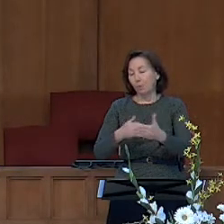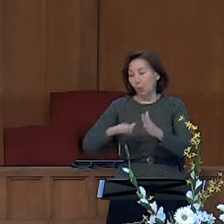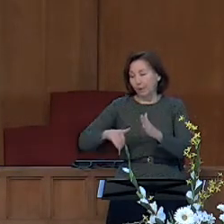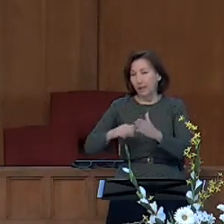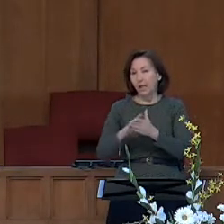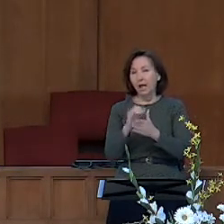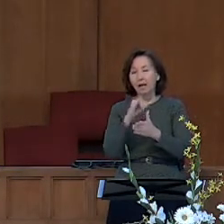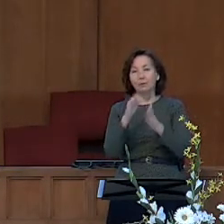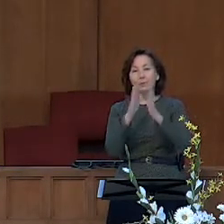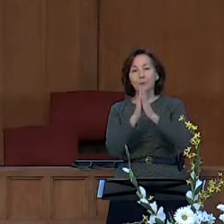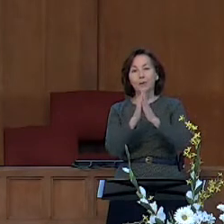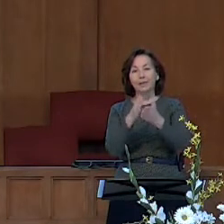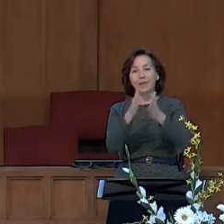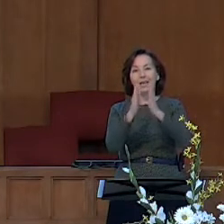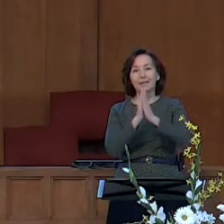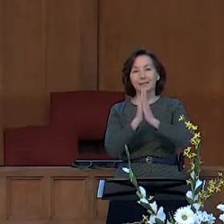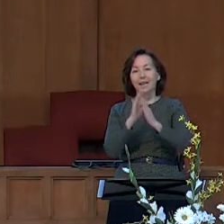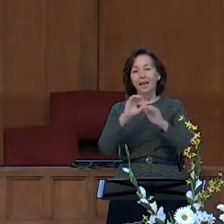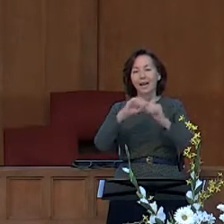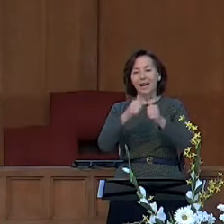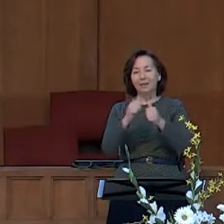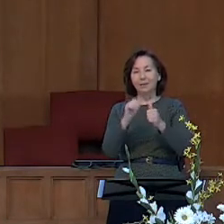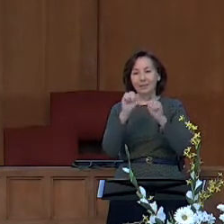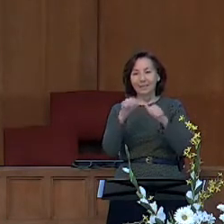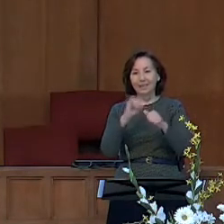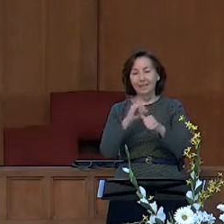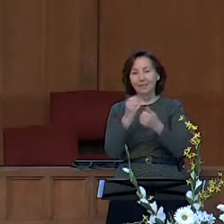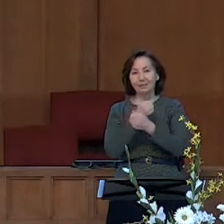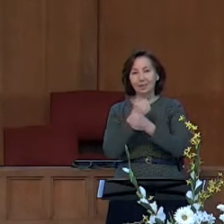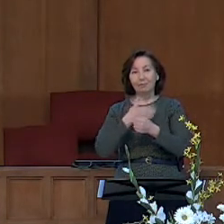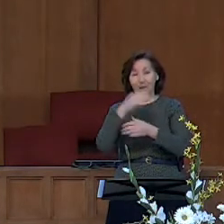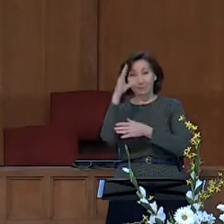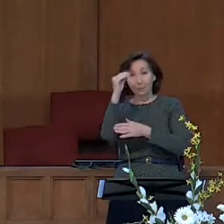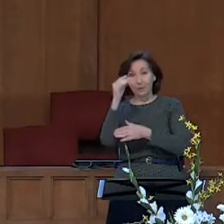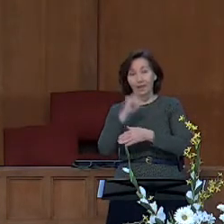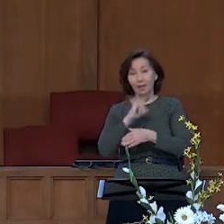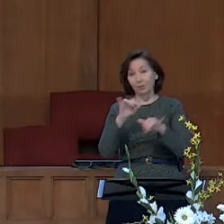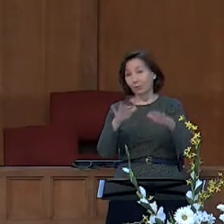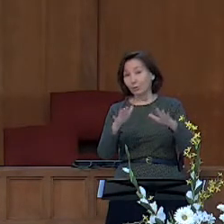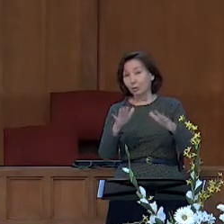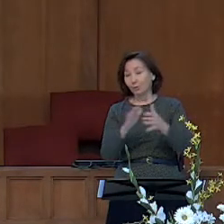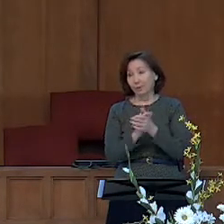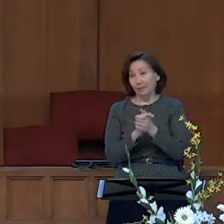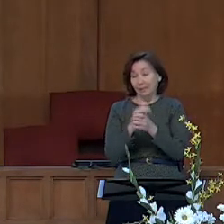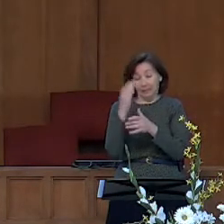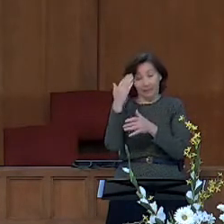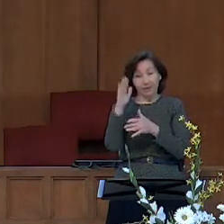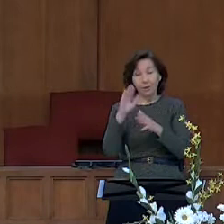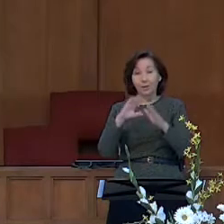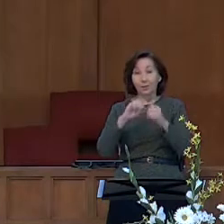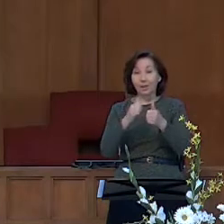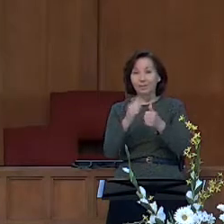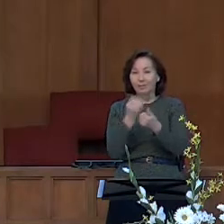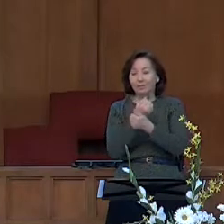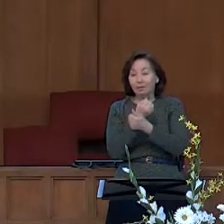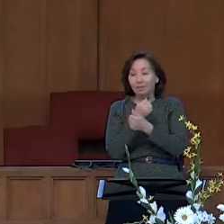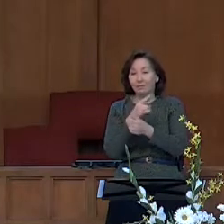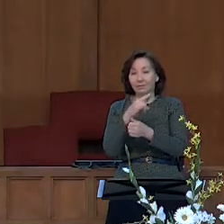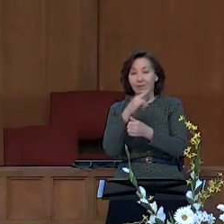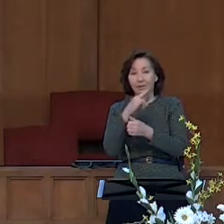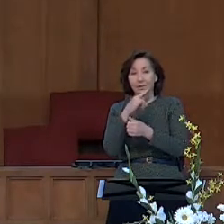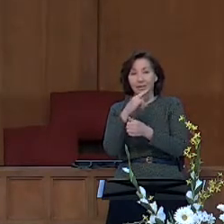God, how can I love my boy? I was so nervous. Did not know how to love a child because